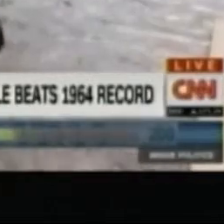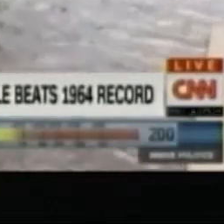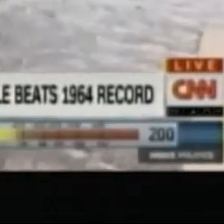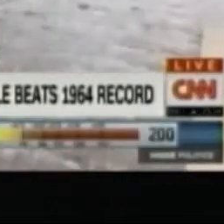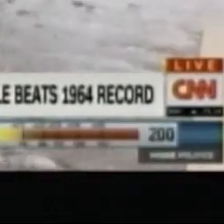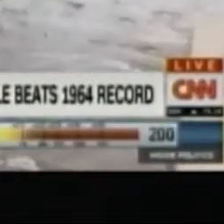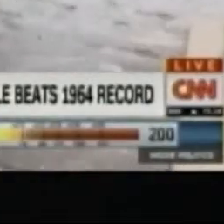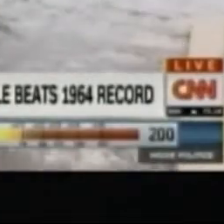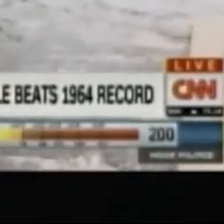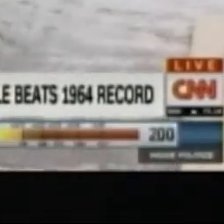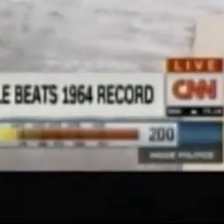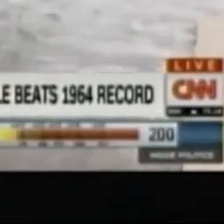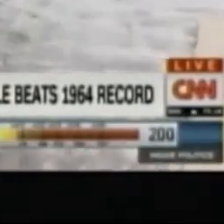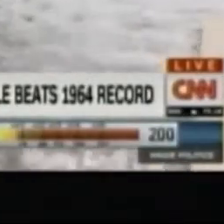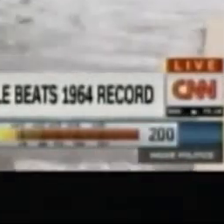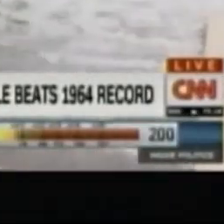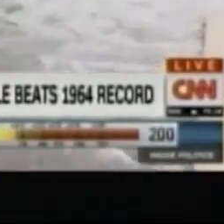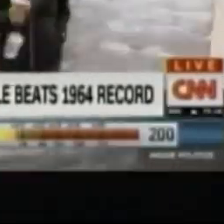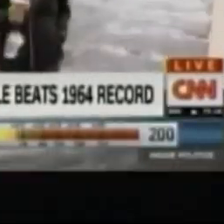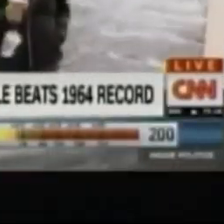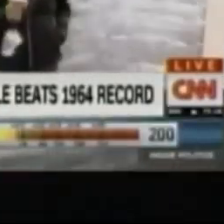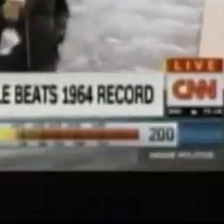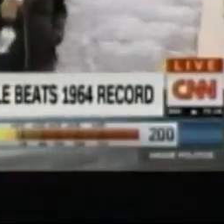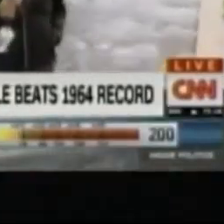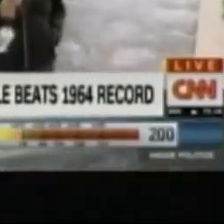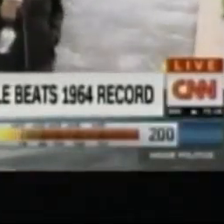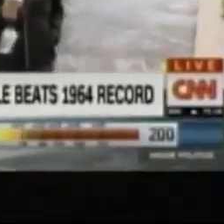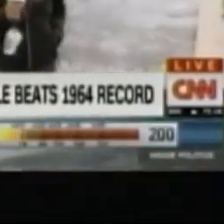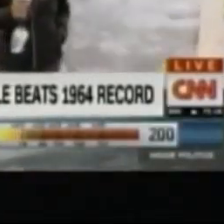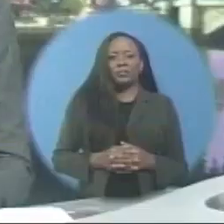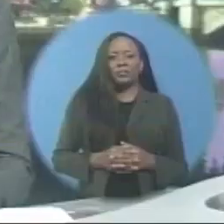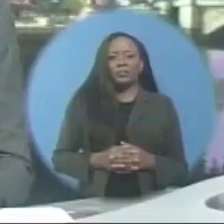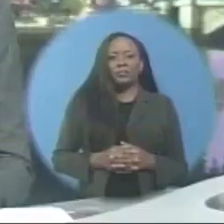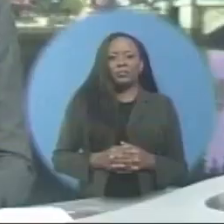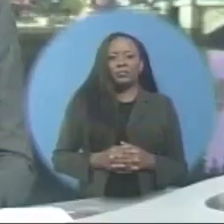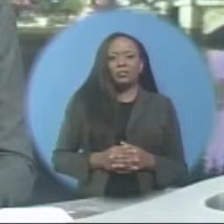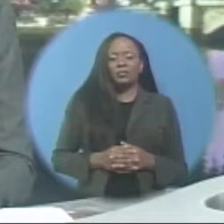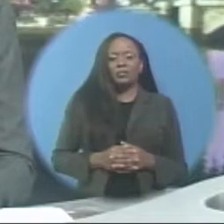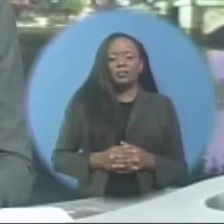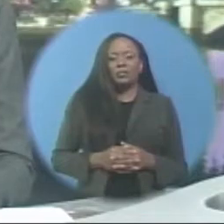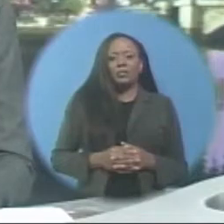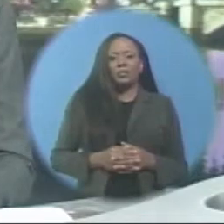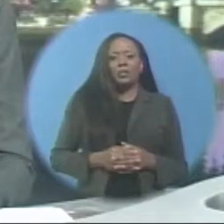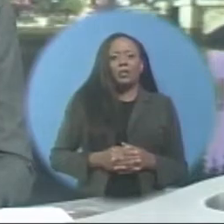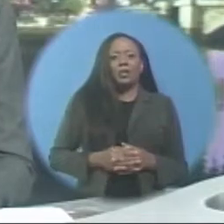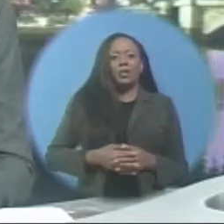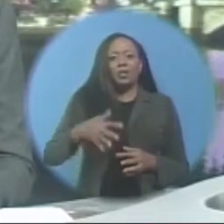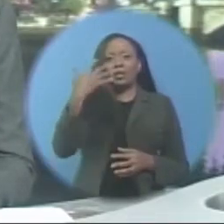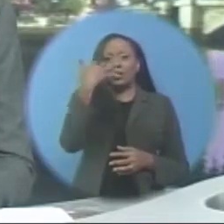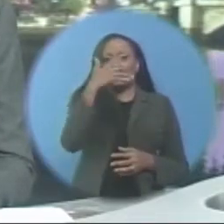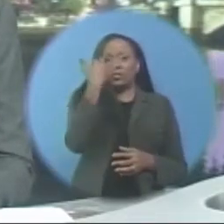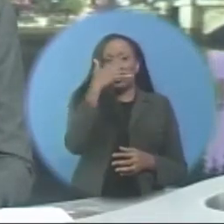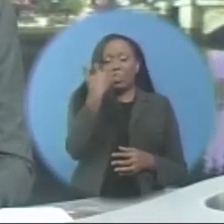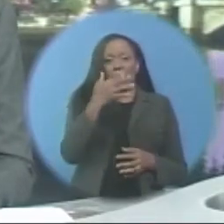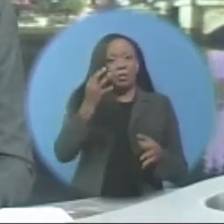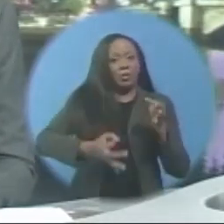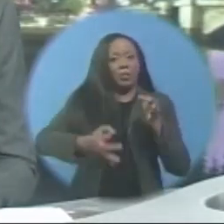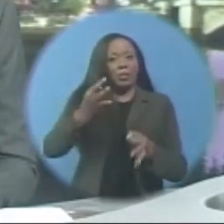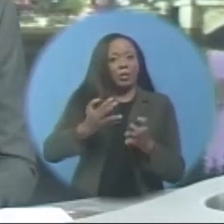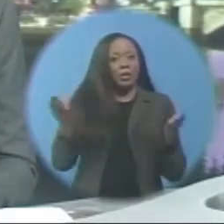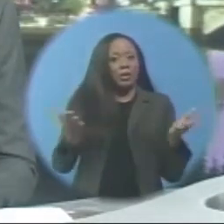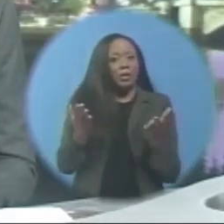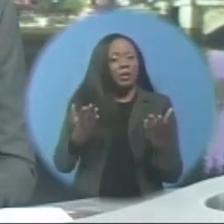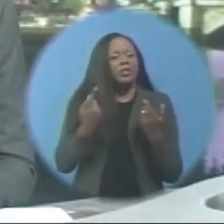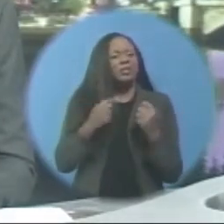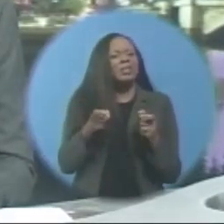gusts that I am feeling, and these water levels will continue to rise. The Drug Treatment Court is doing its part to combat